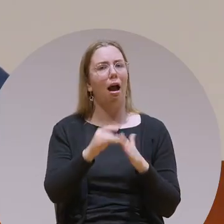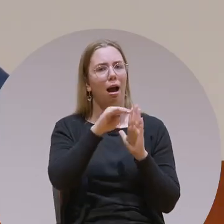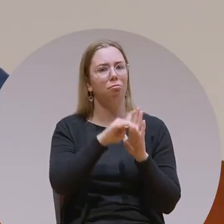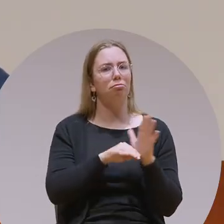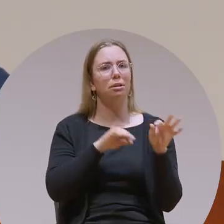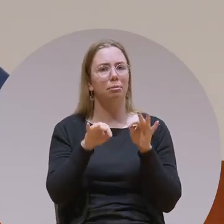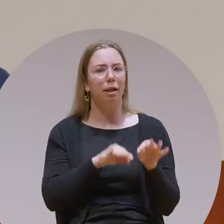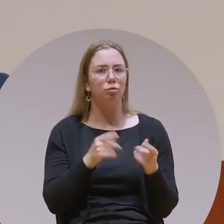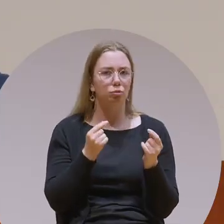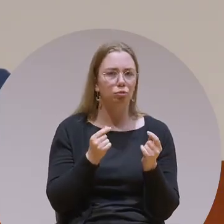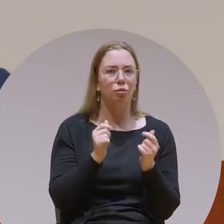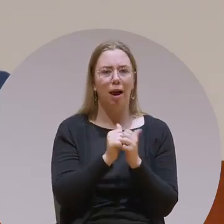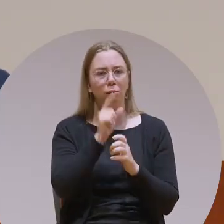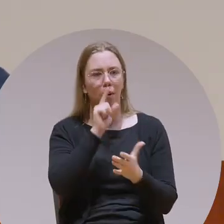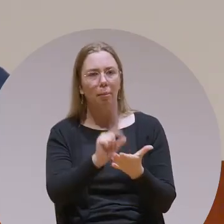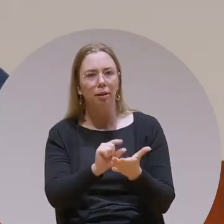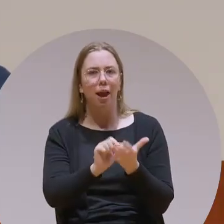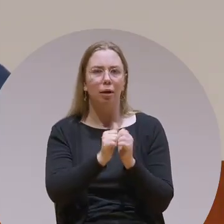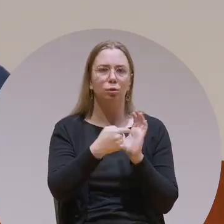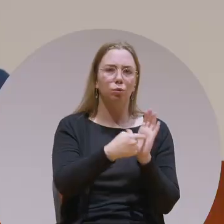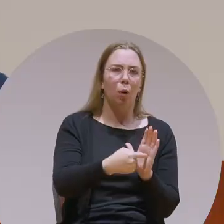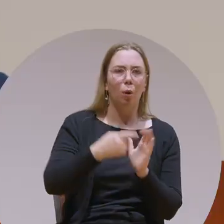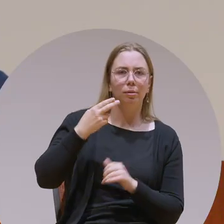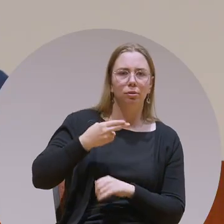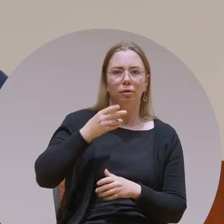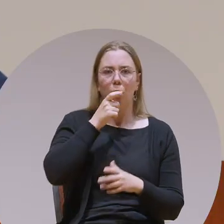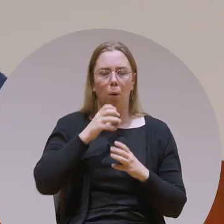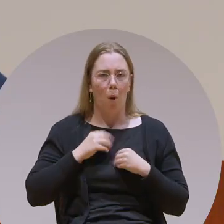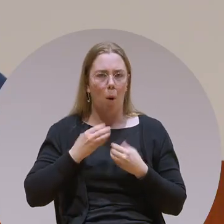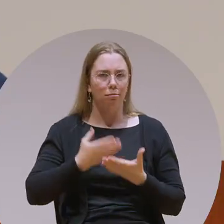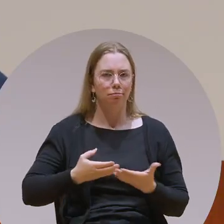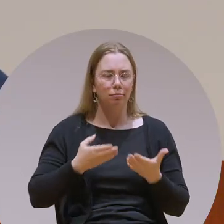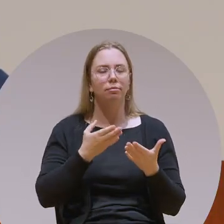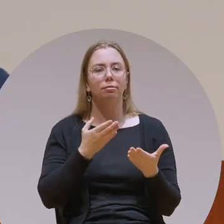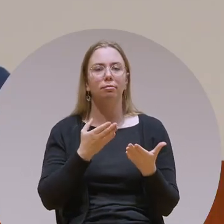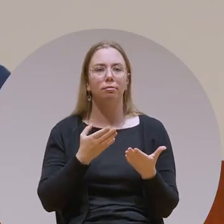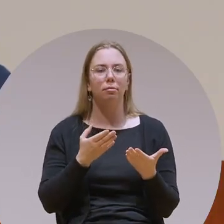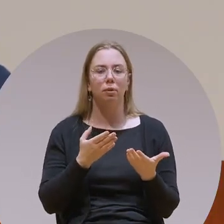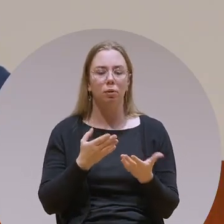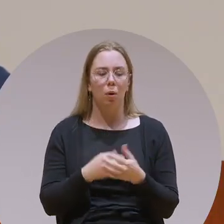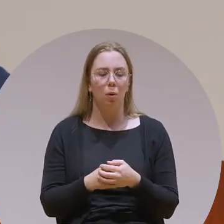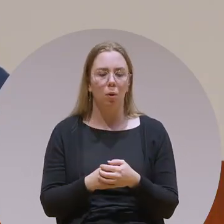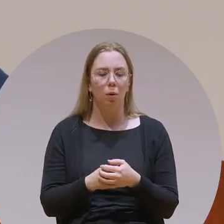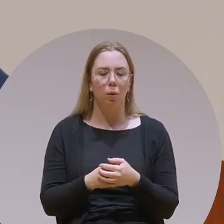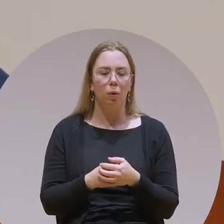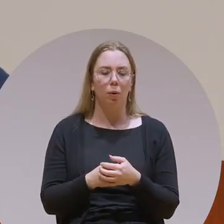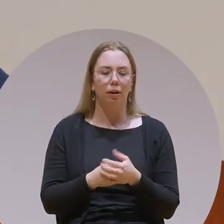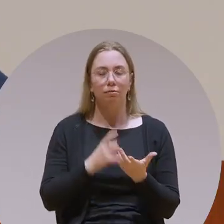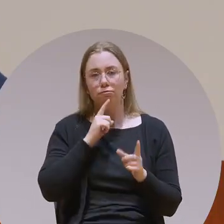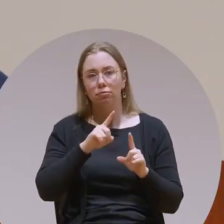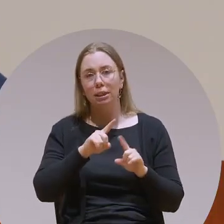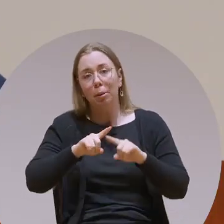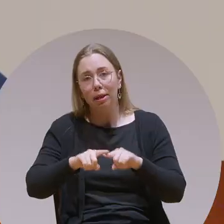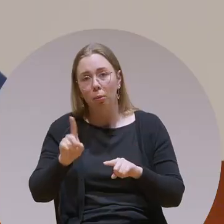of artworks that have an incomplete provenance for World War II. So there are various places these things will be found, but in this state, it was felt that